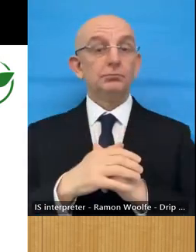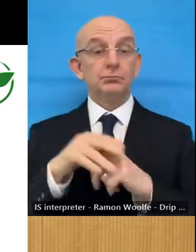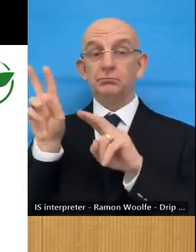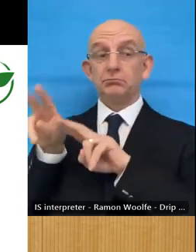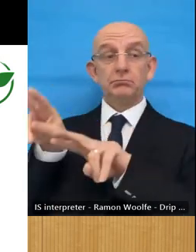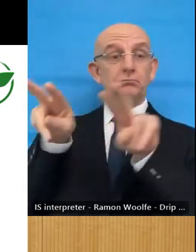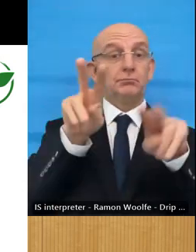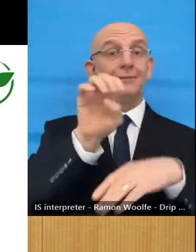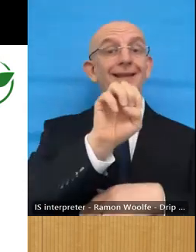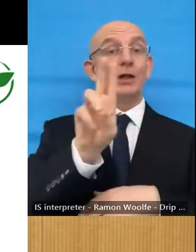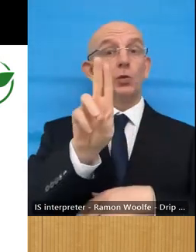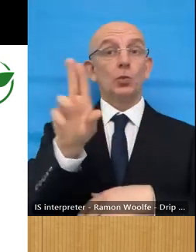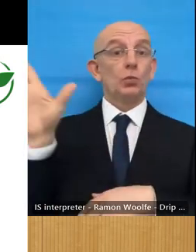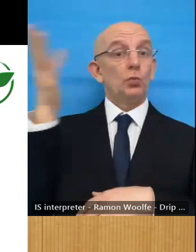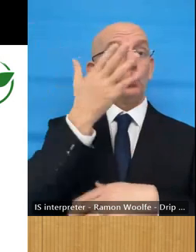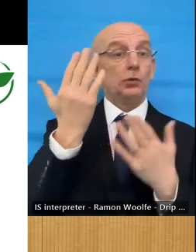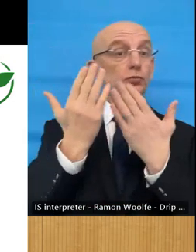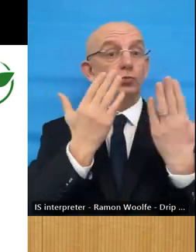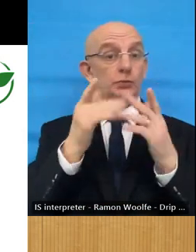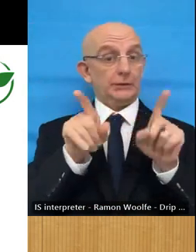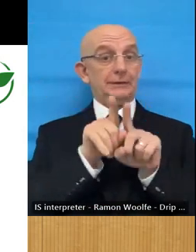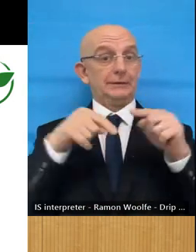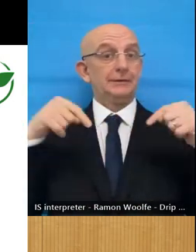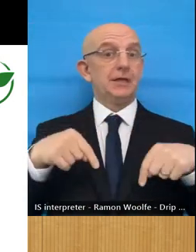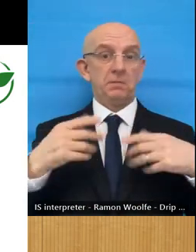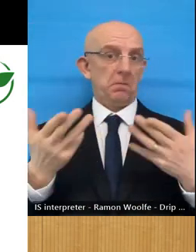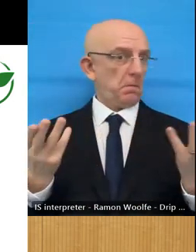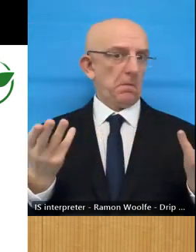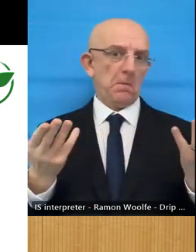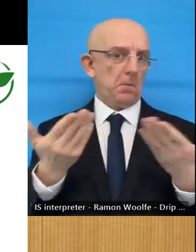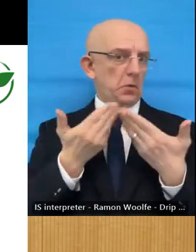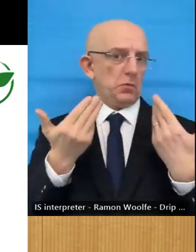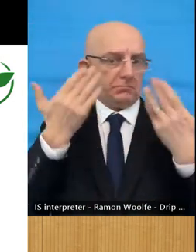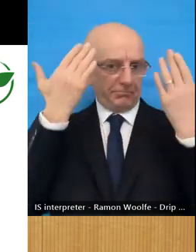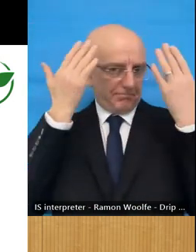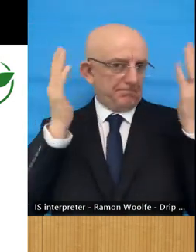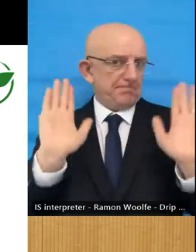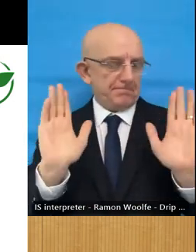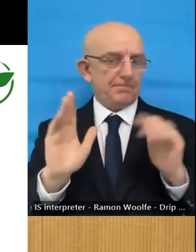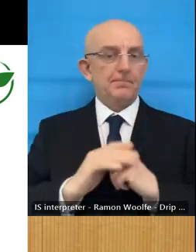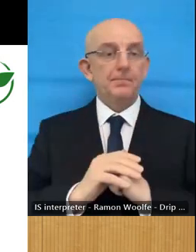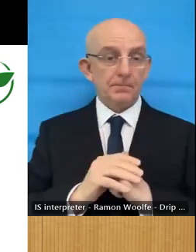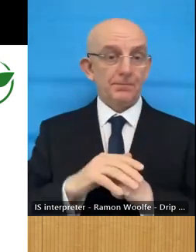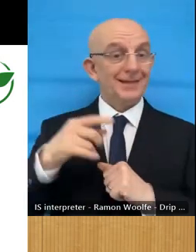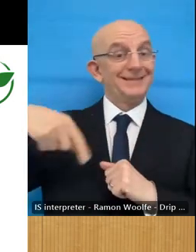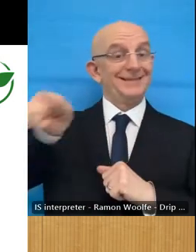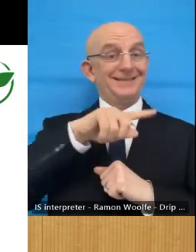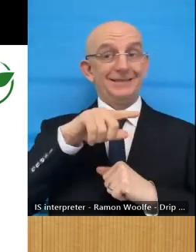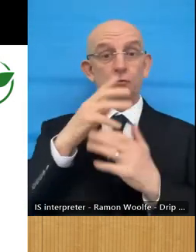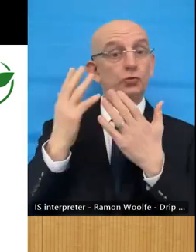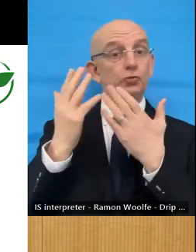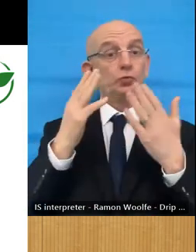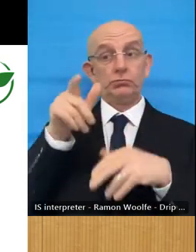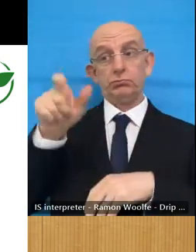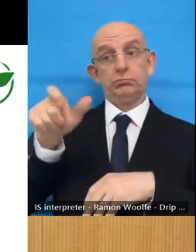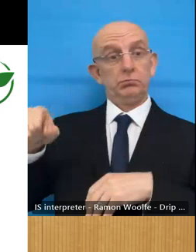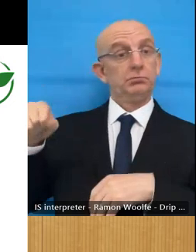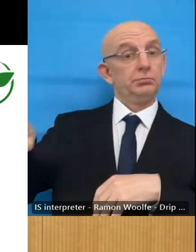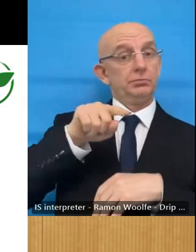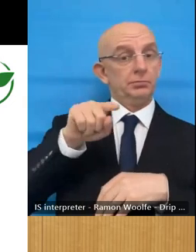for the real world. The students without disabilities develop a lot of important social skills by taking part in